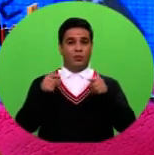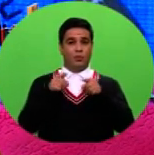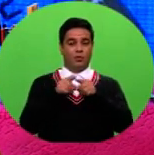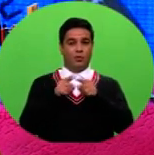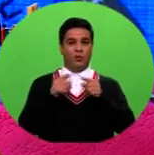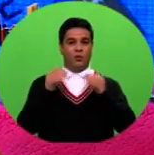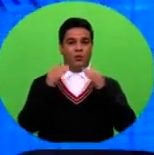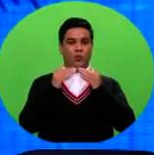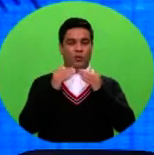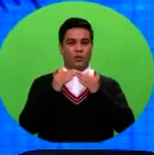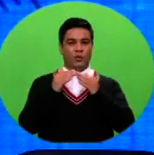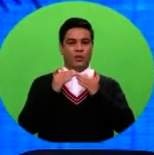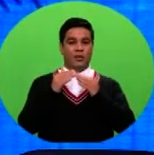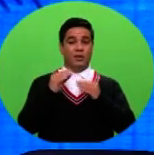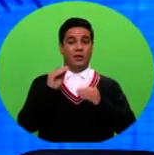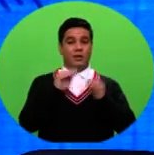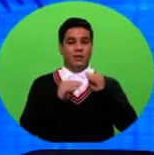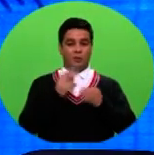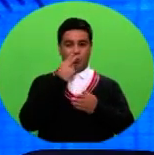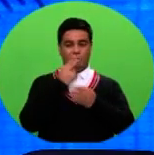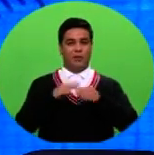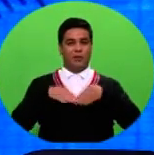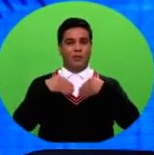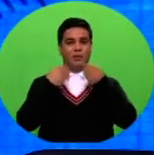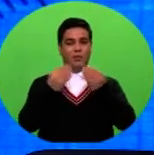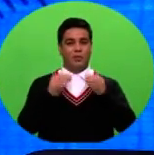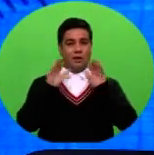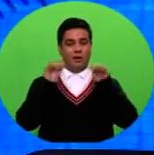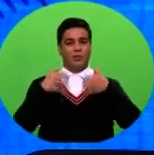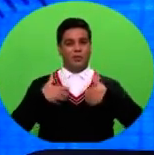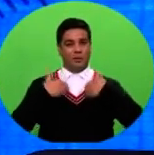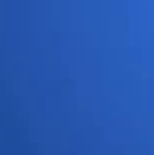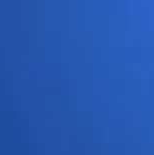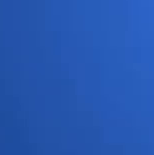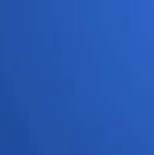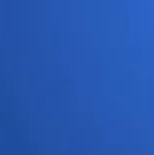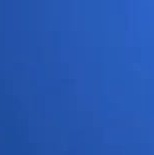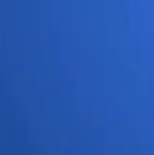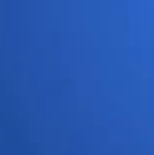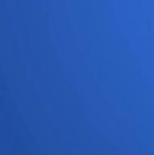maketni yasab ko'rishingizni tavsiya qilaman. Xayr, salomat bo'ling.